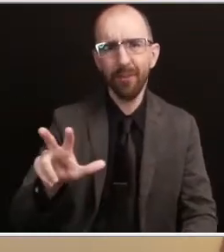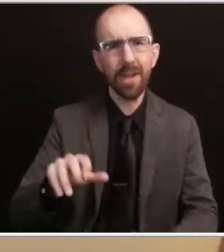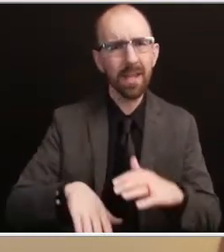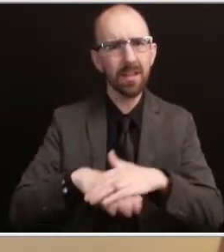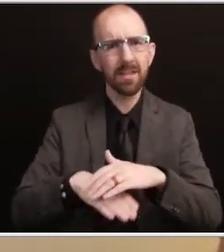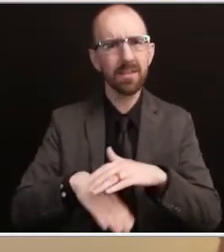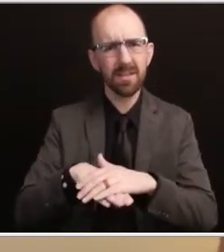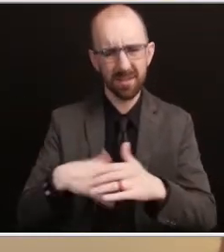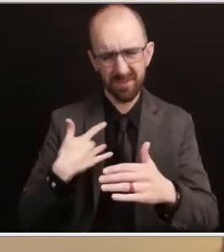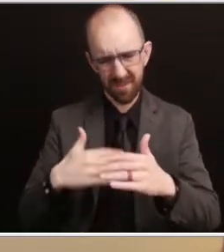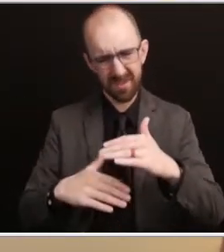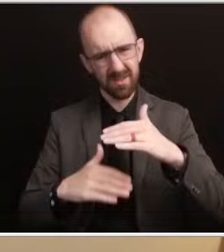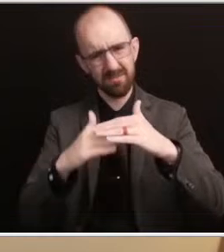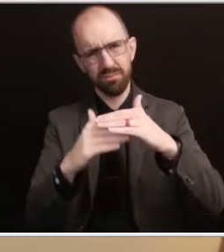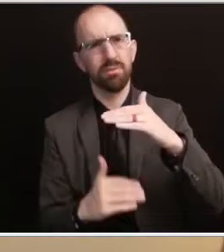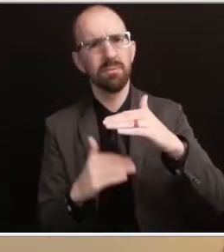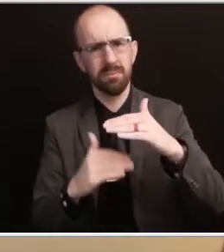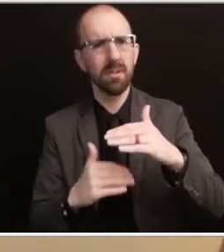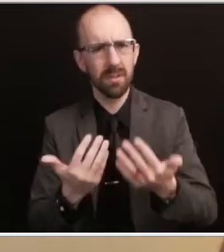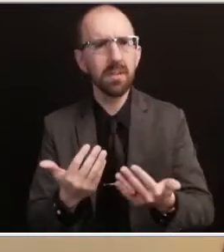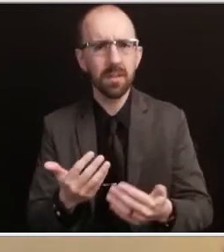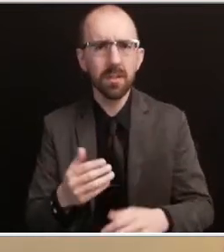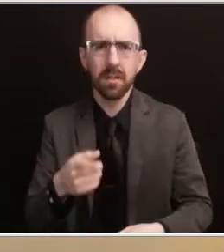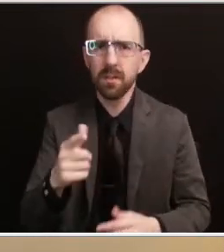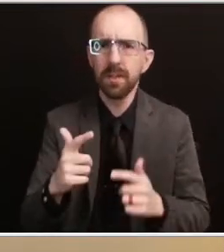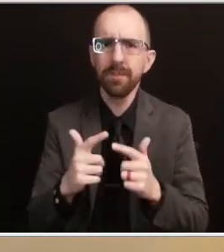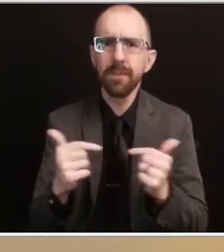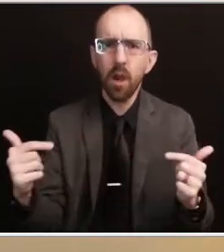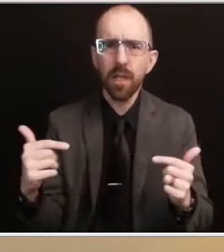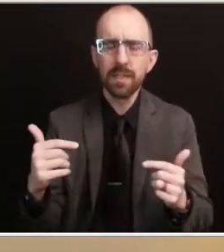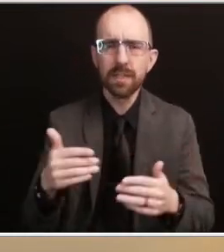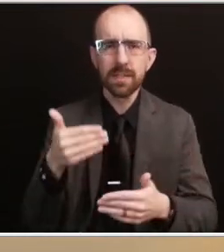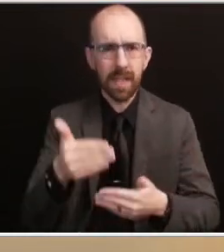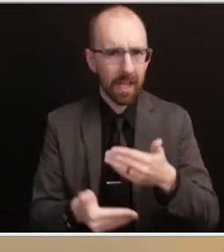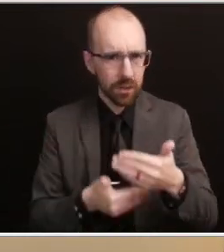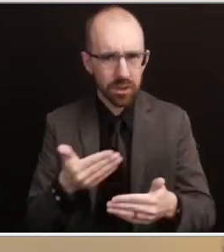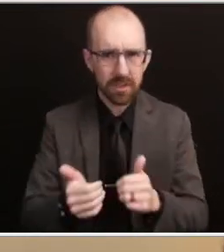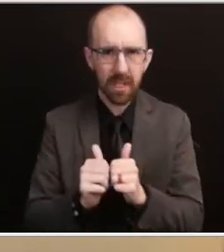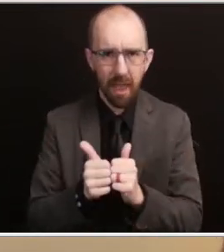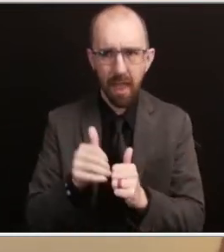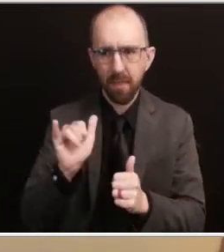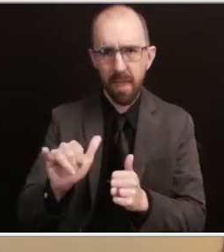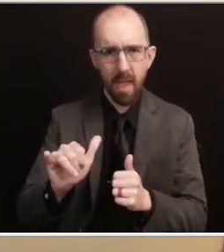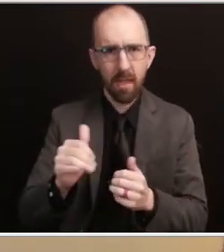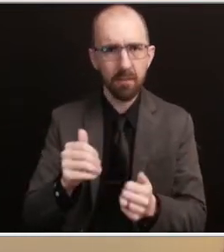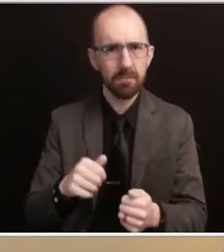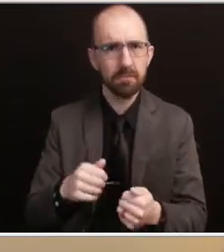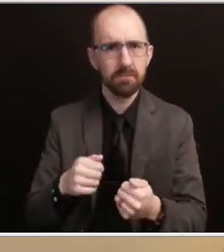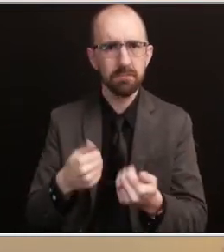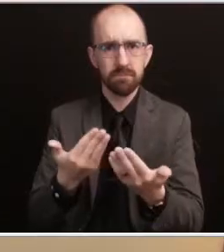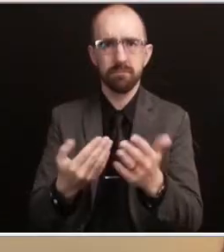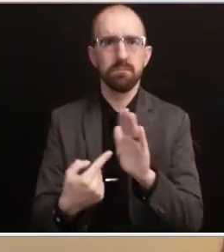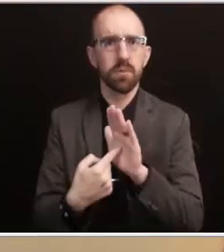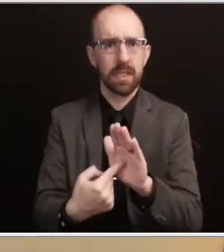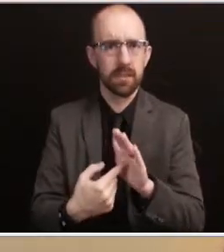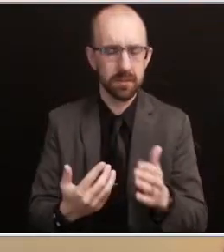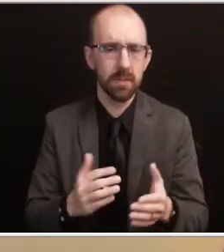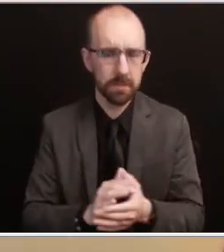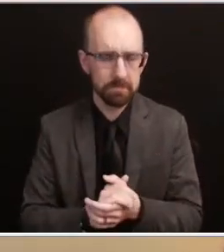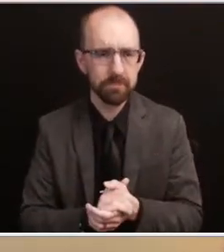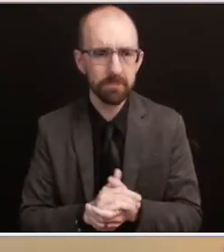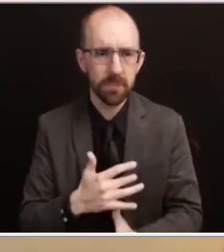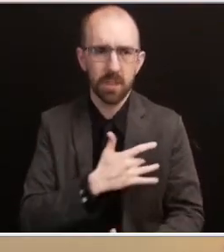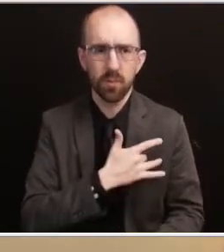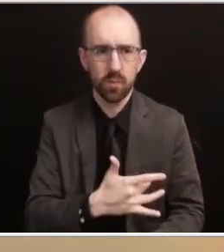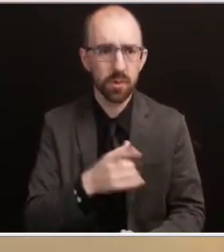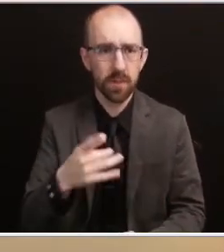hour. So it comes in various stages and how it presents. But usually if you